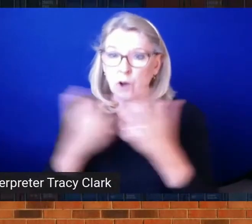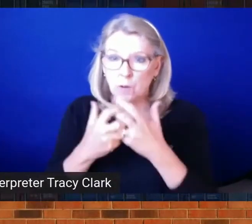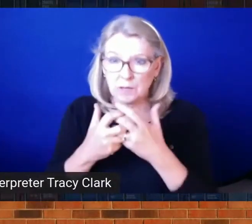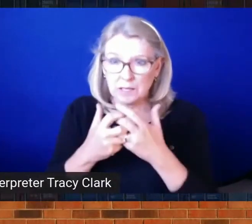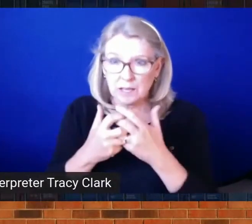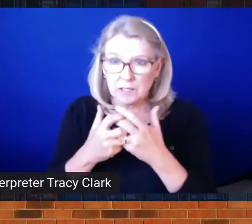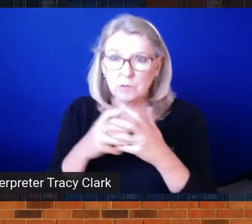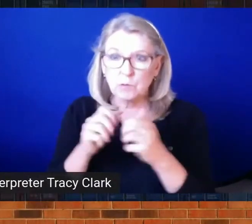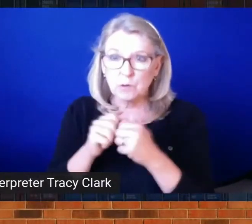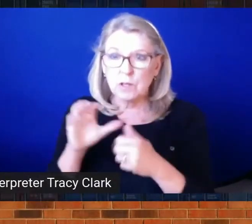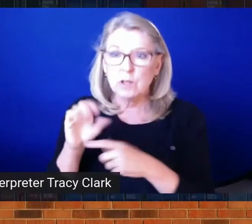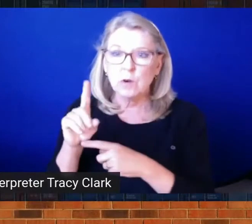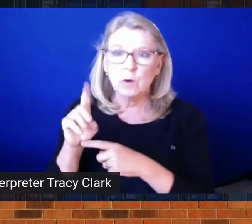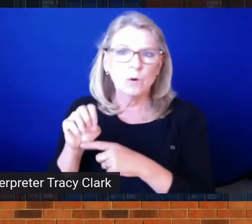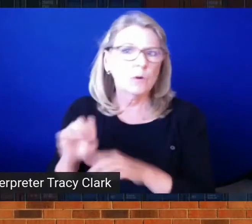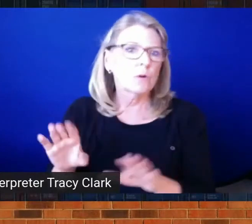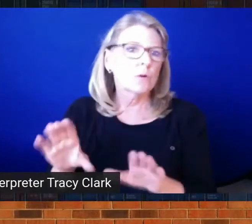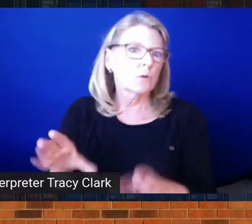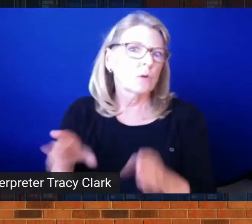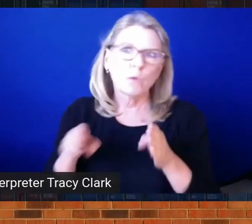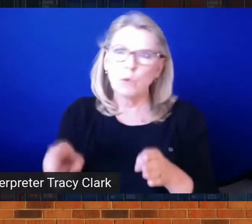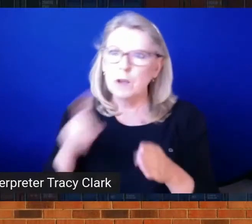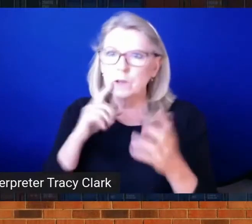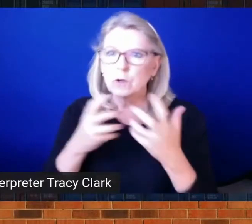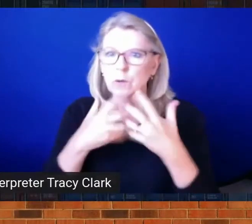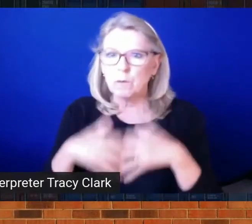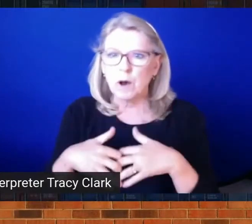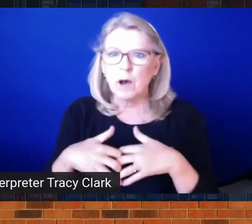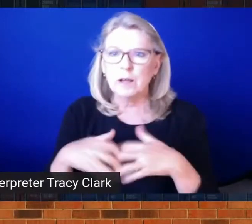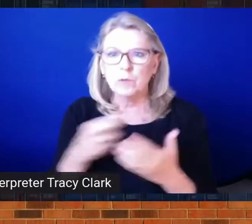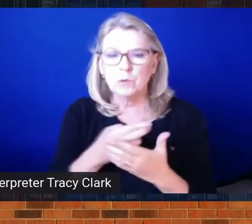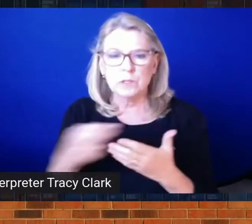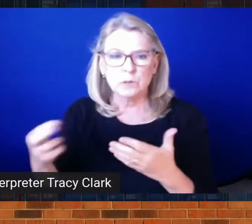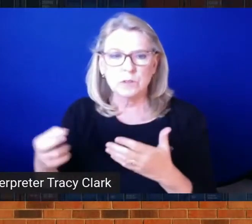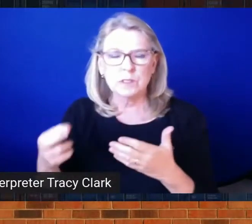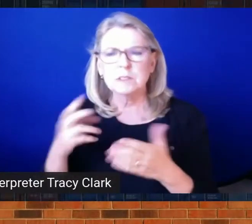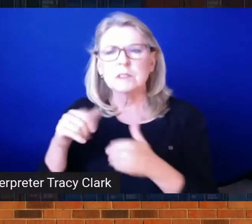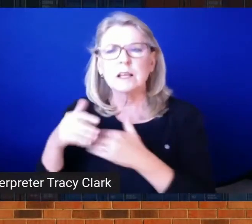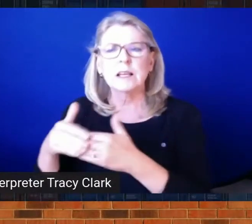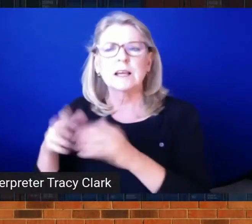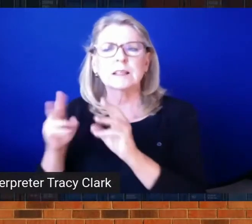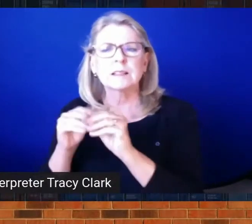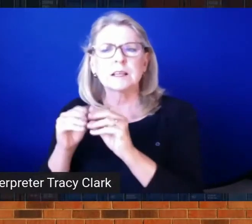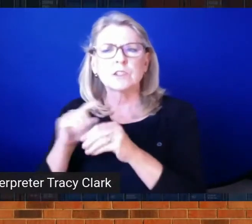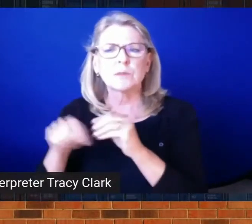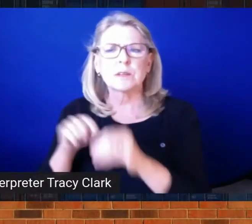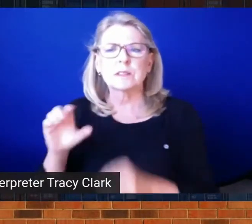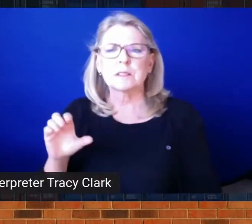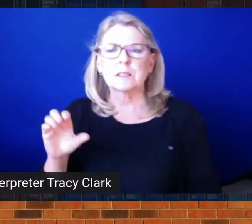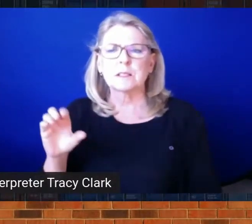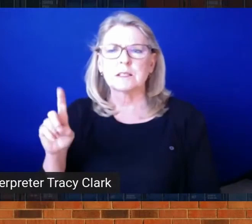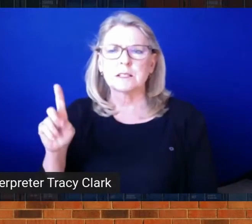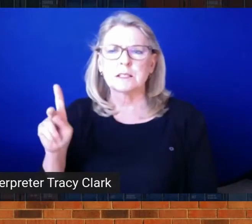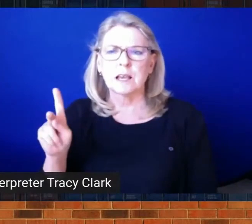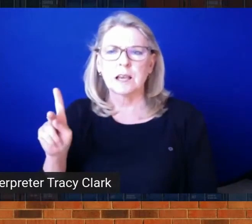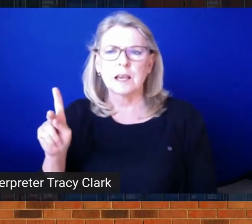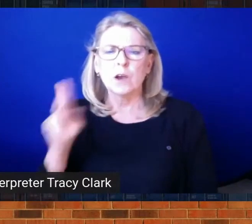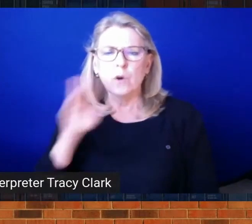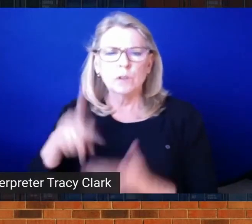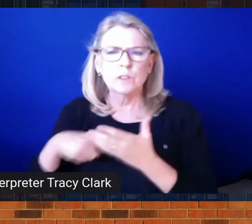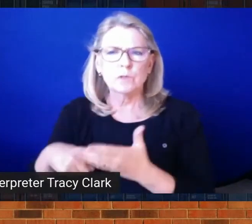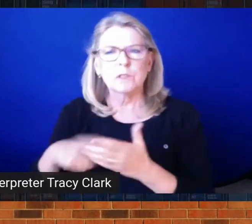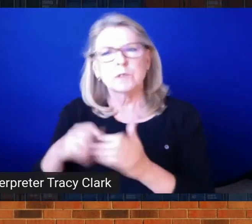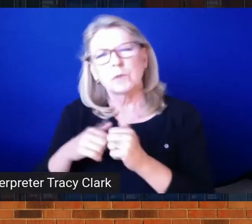next session about ACK actually addresses that in like a slightly different model, where if you want to manage the state of those